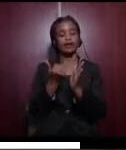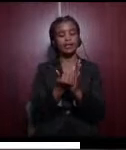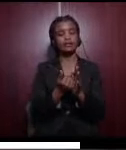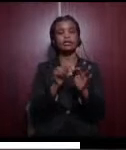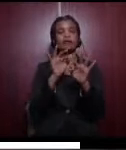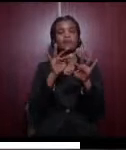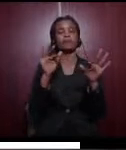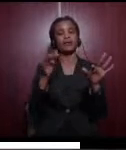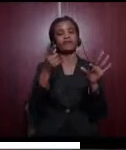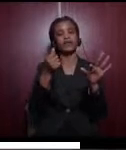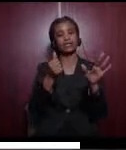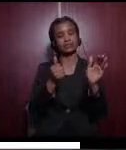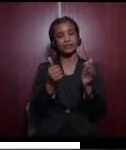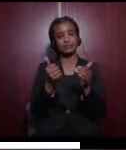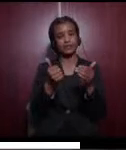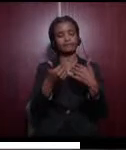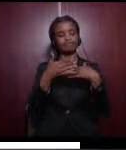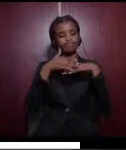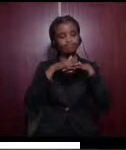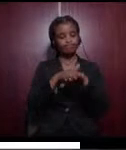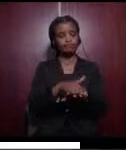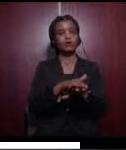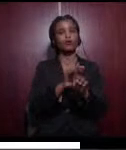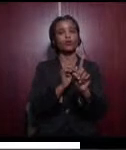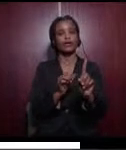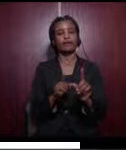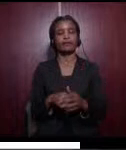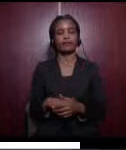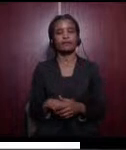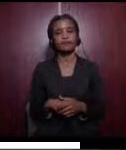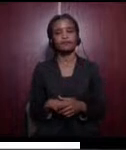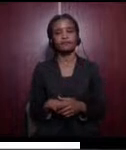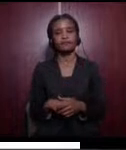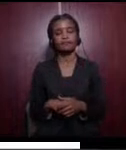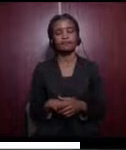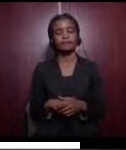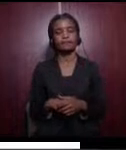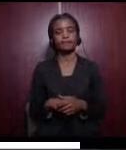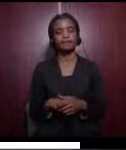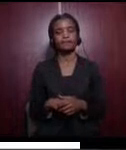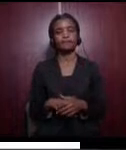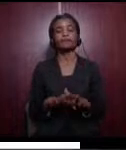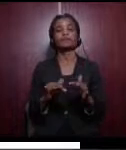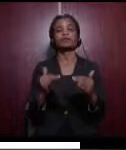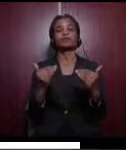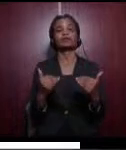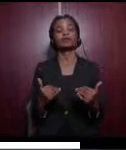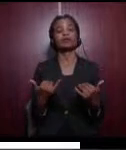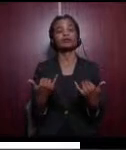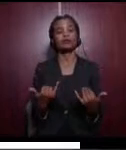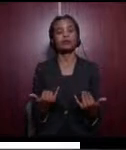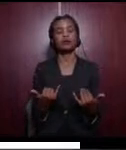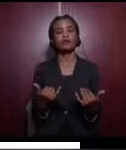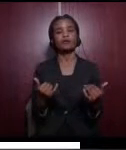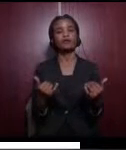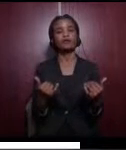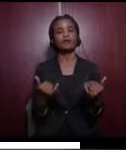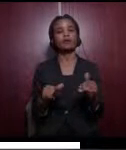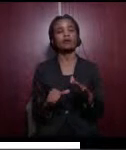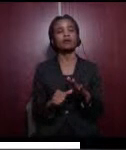related financial frameworks. So coming then to the main issues that